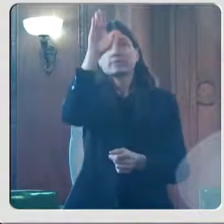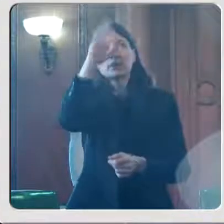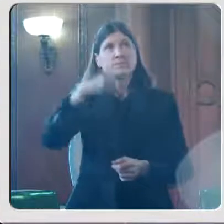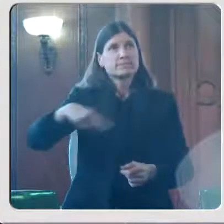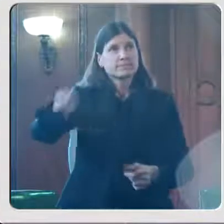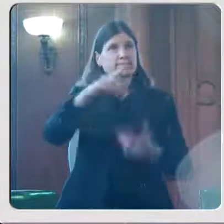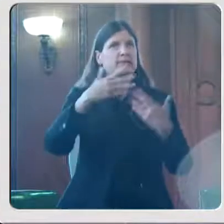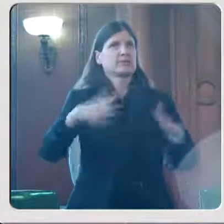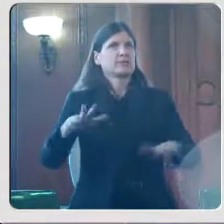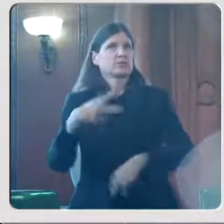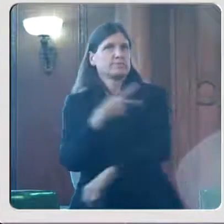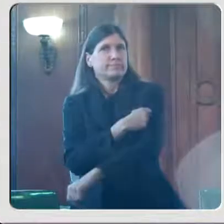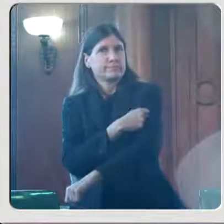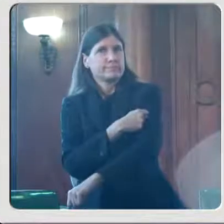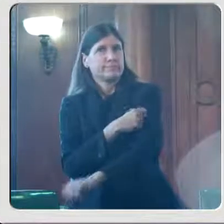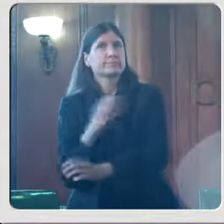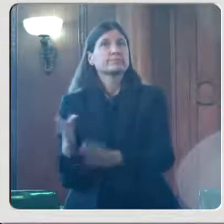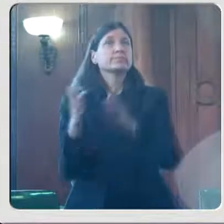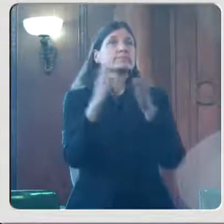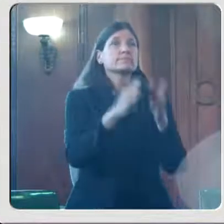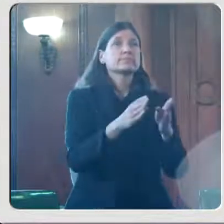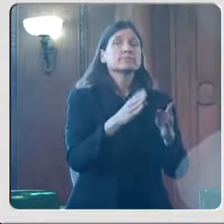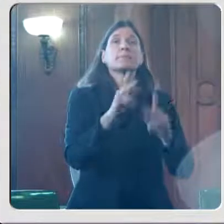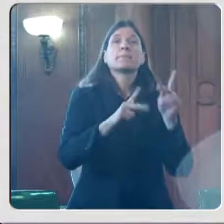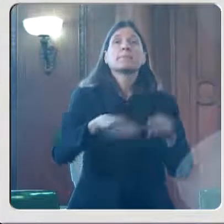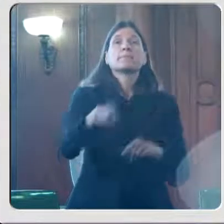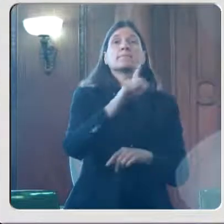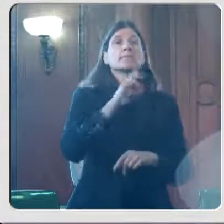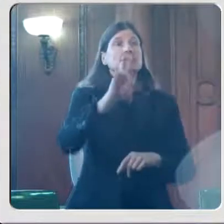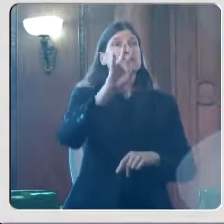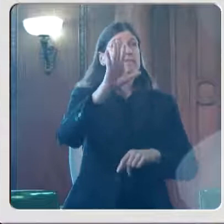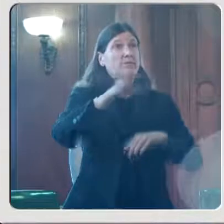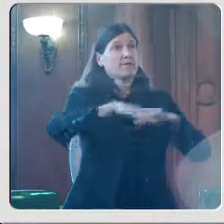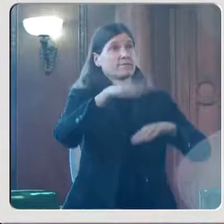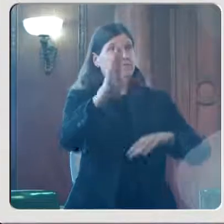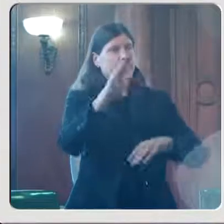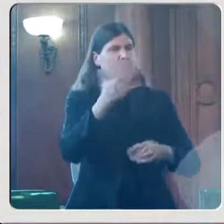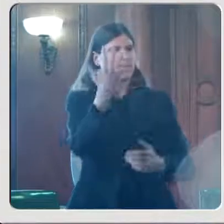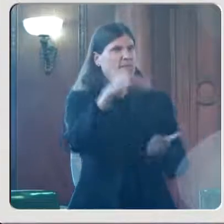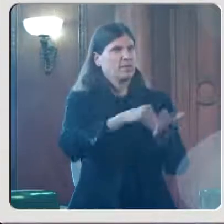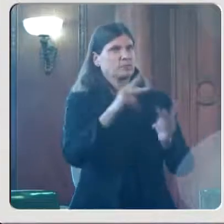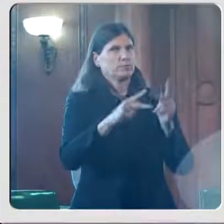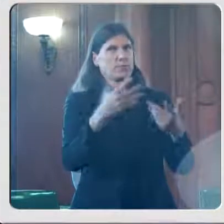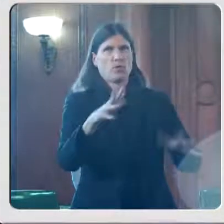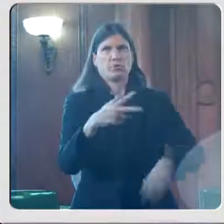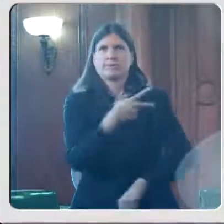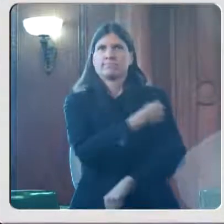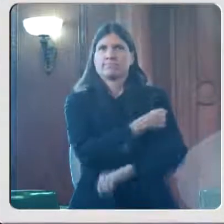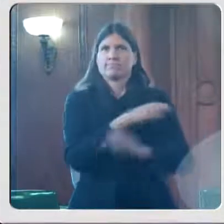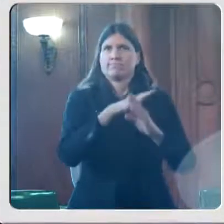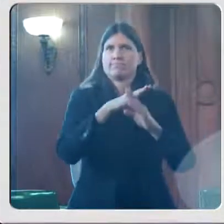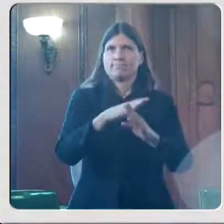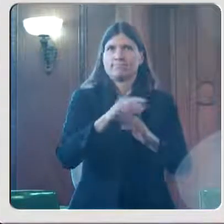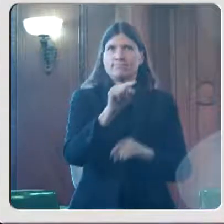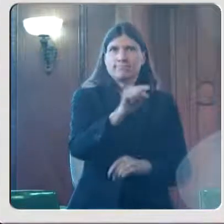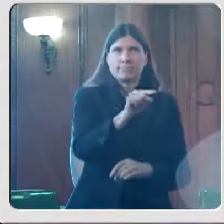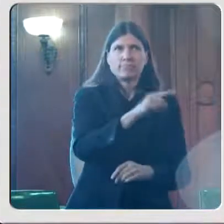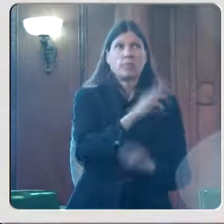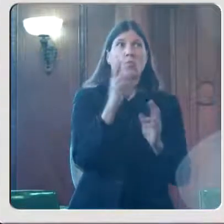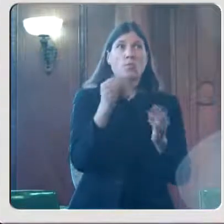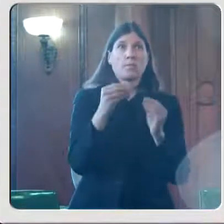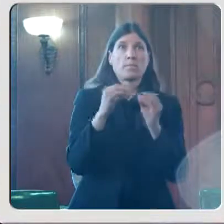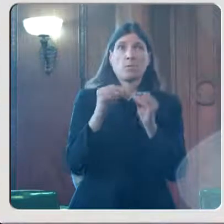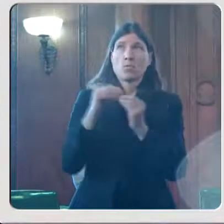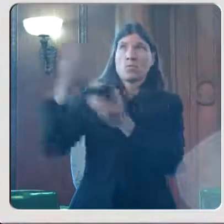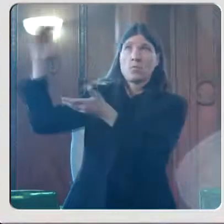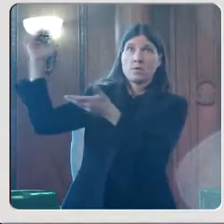weeks. We are opening up sites in anticipation of increased supply. This week, we're opening a site in